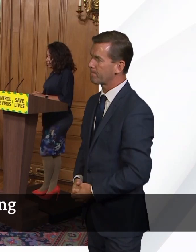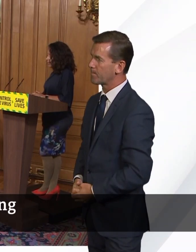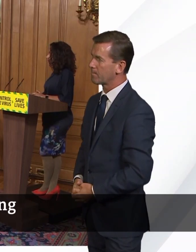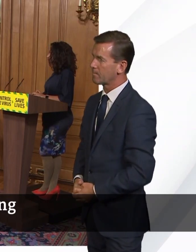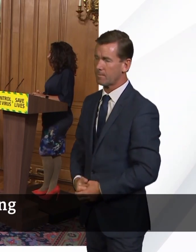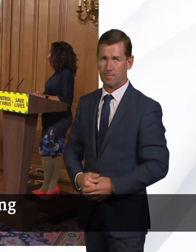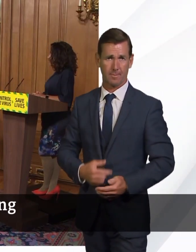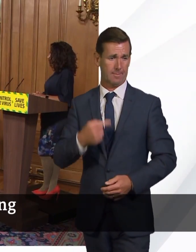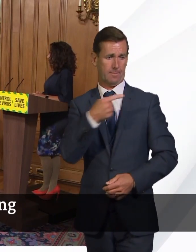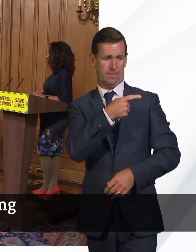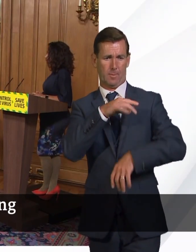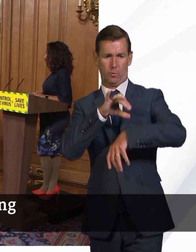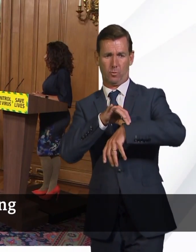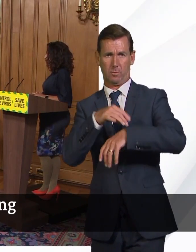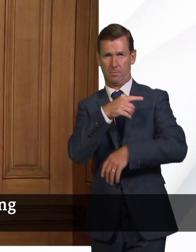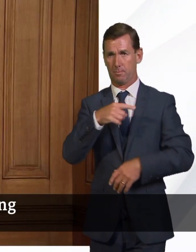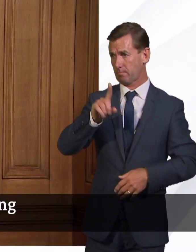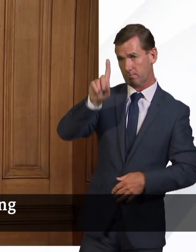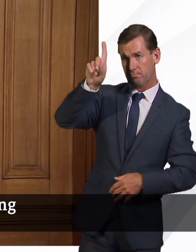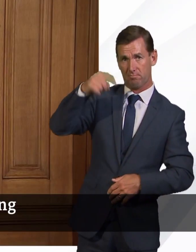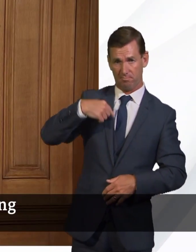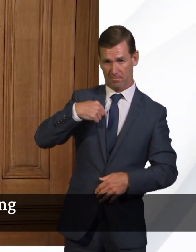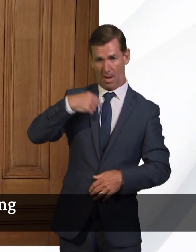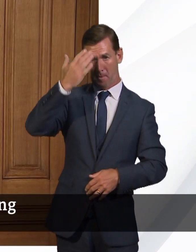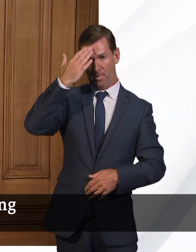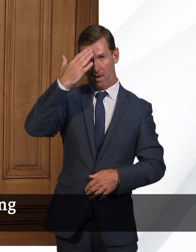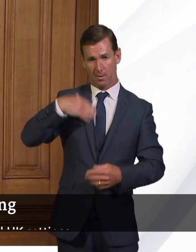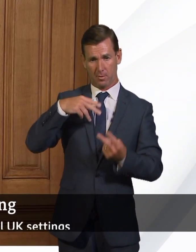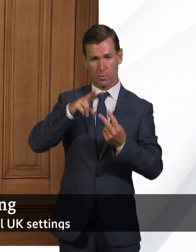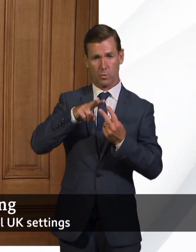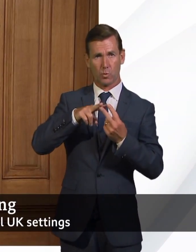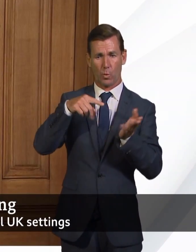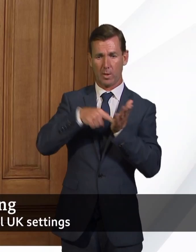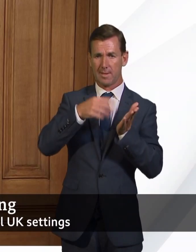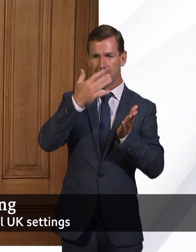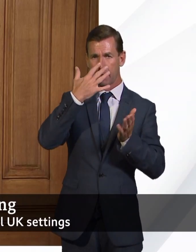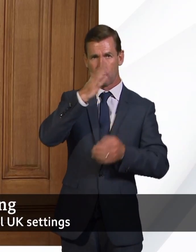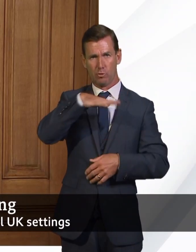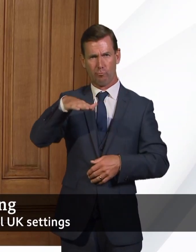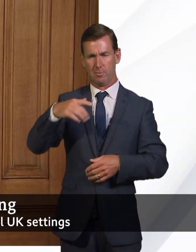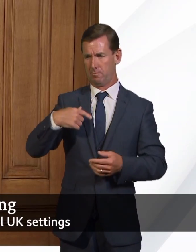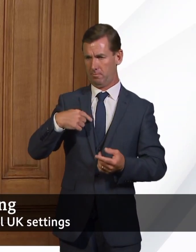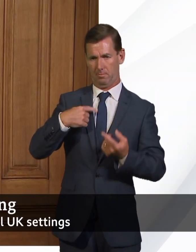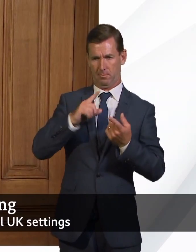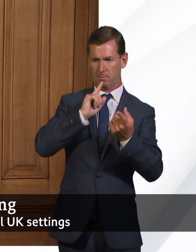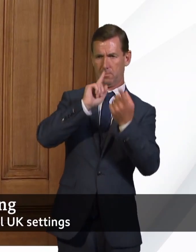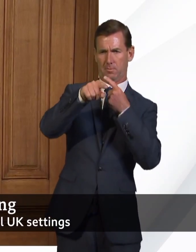just thank the teaching staff actually for responding so quickly in such an unusual situation, and